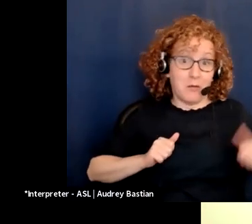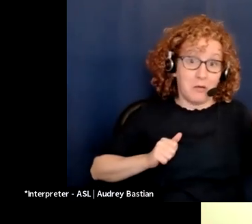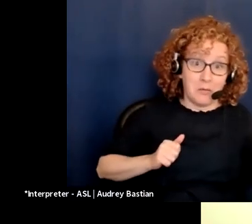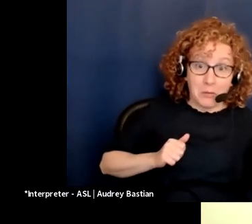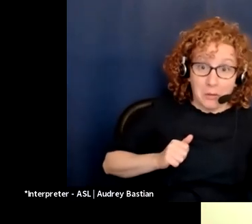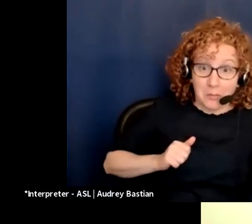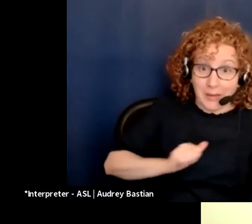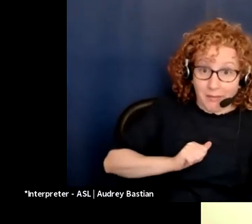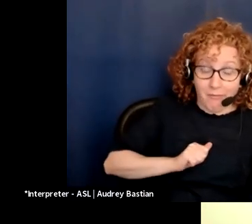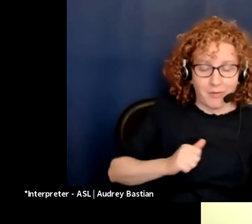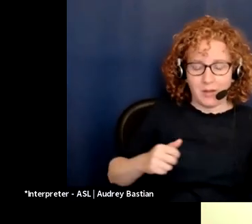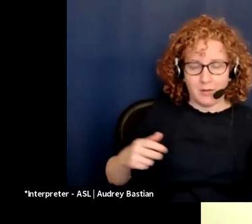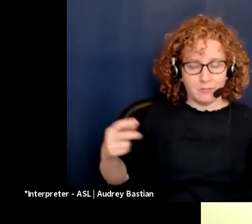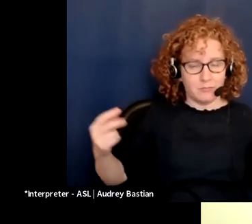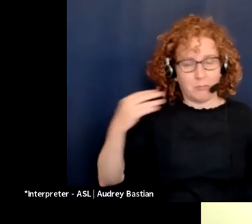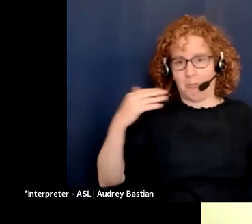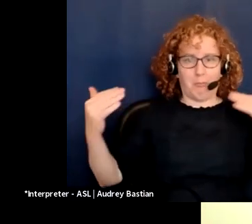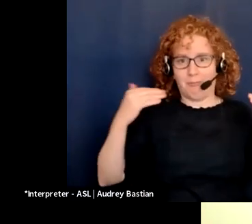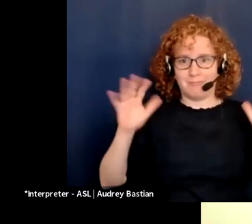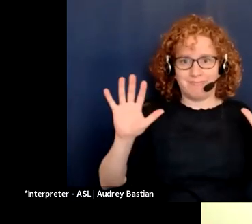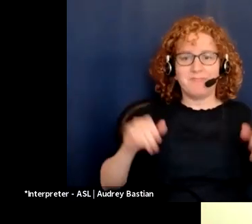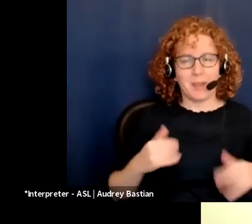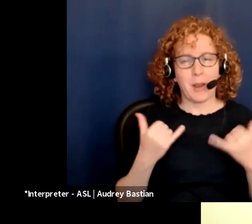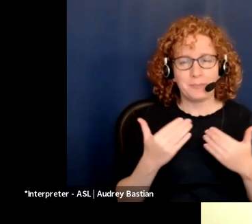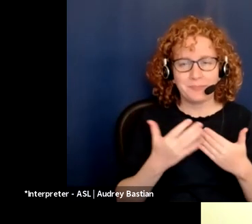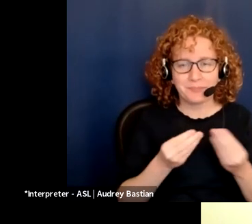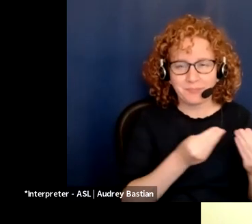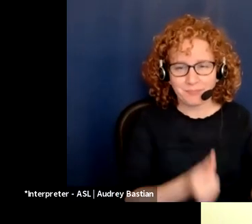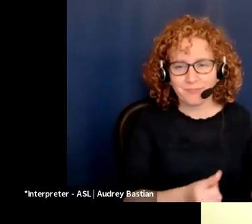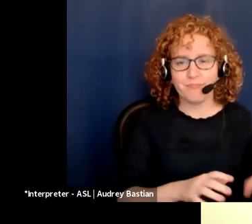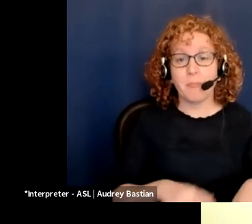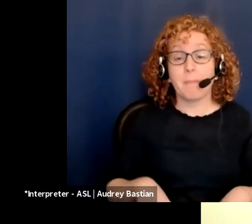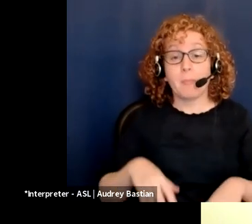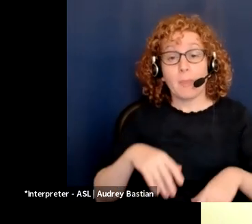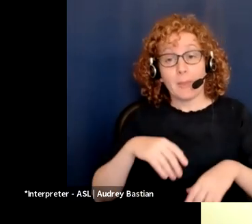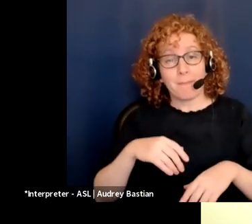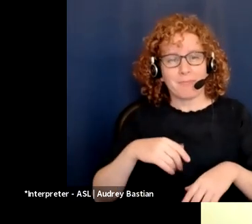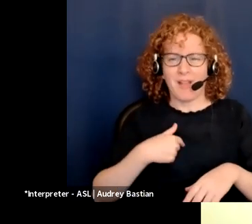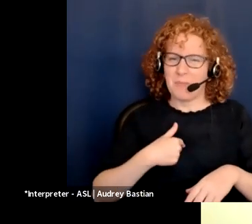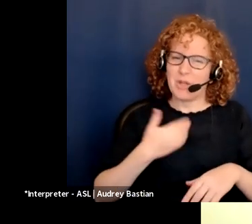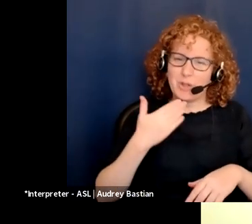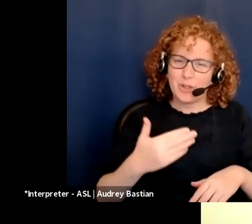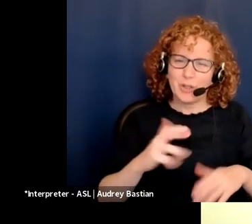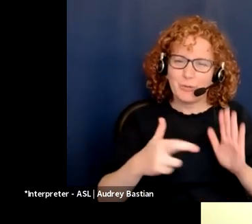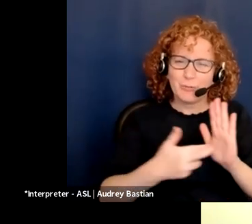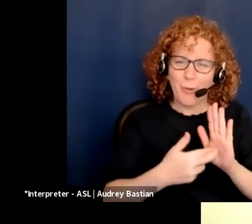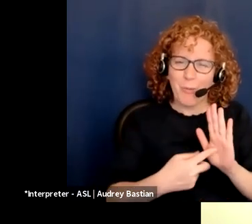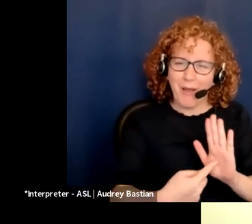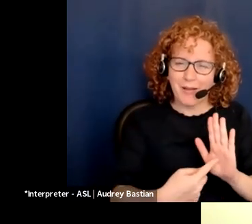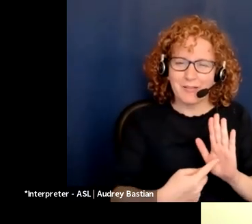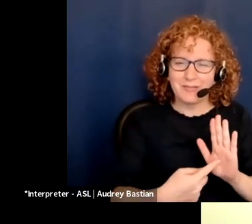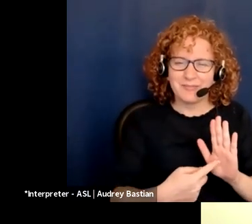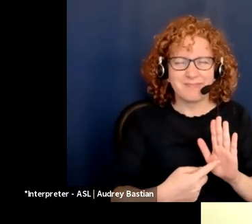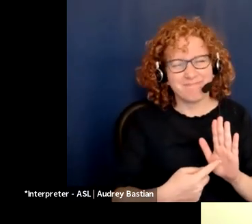I'm not a good role model in that respect, in terms of like self-care.